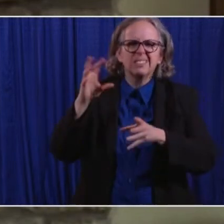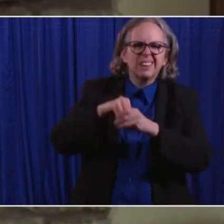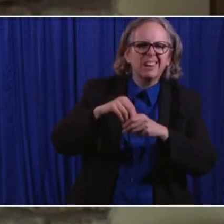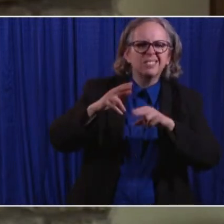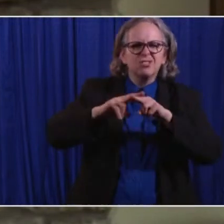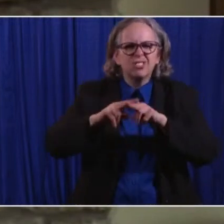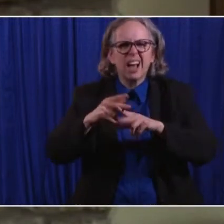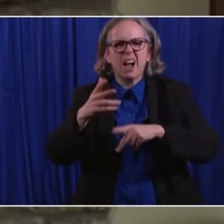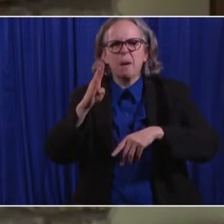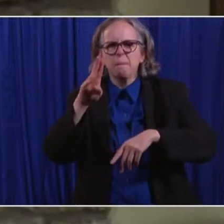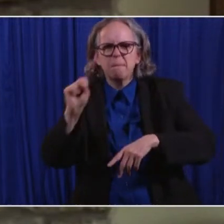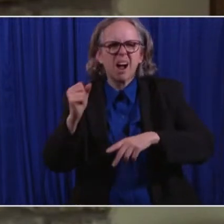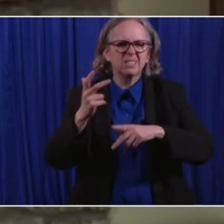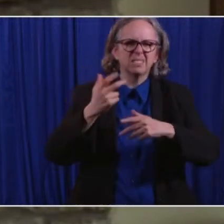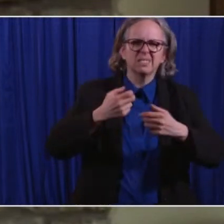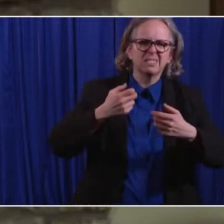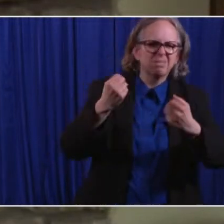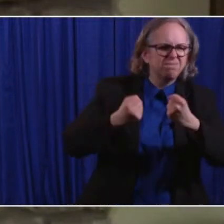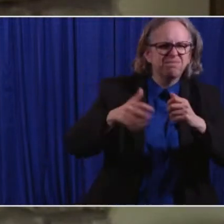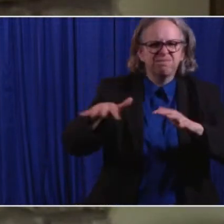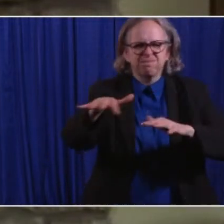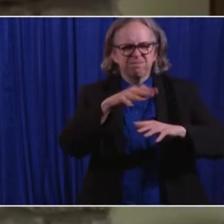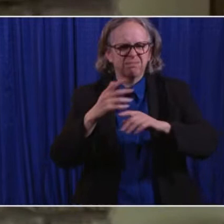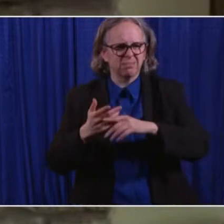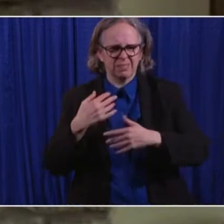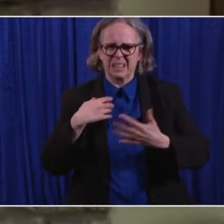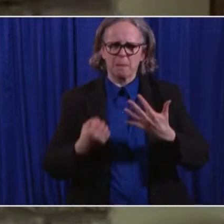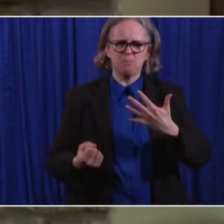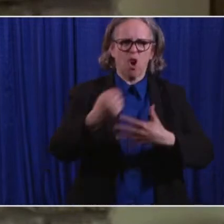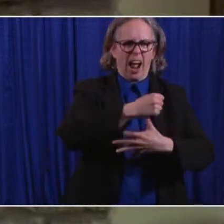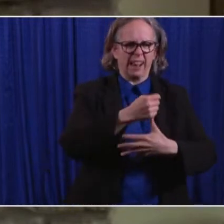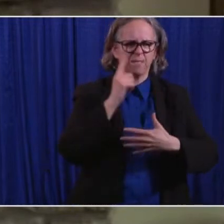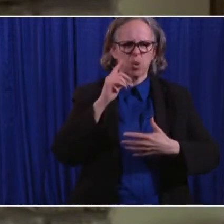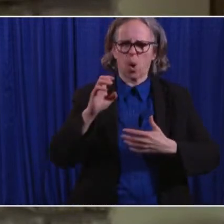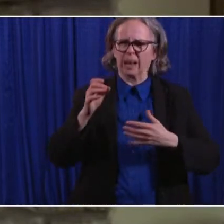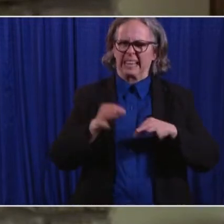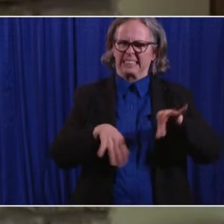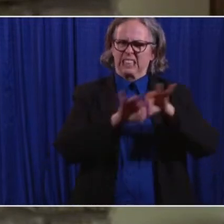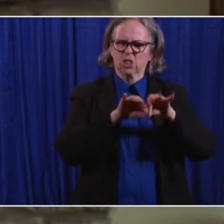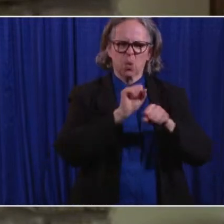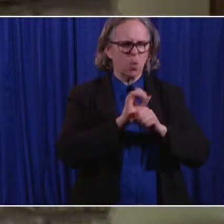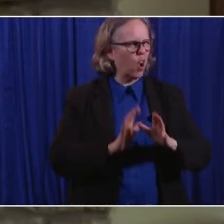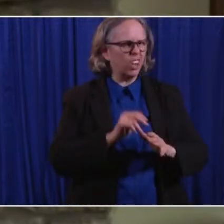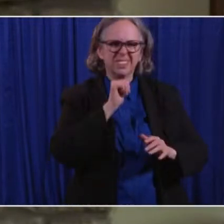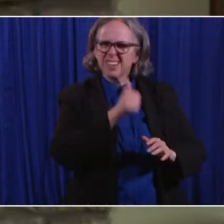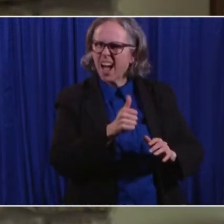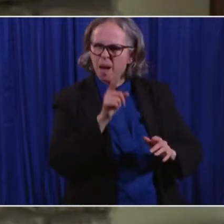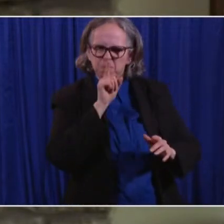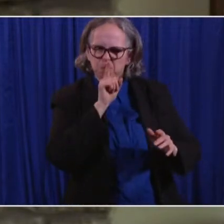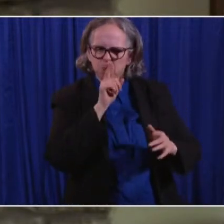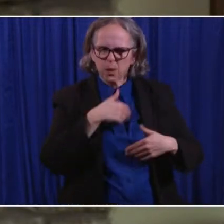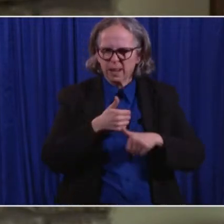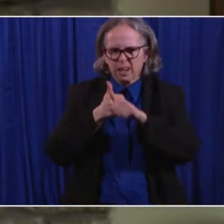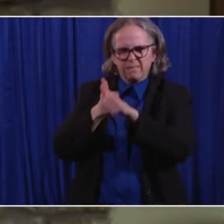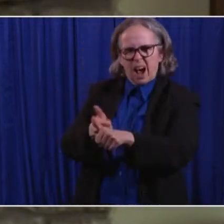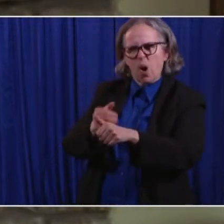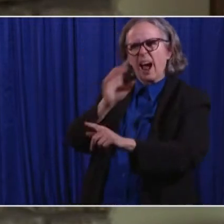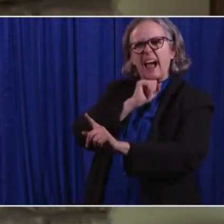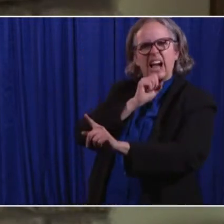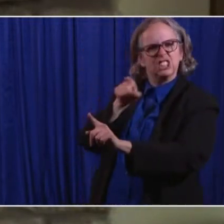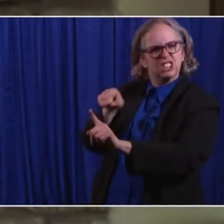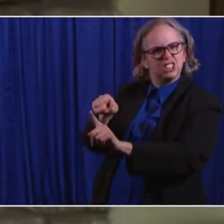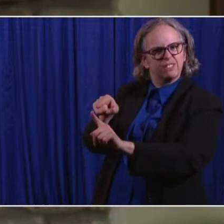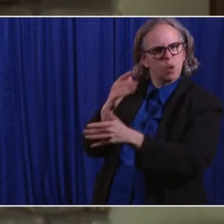workers, because how does that compare to the essential worker who is in the grocery